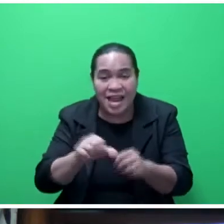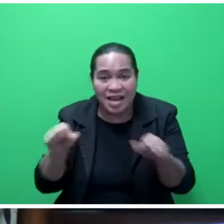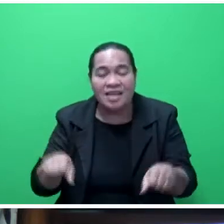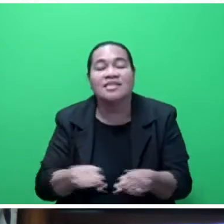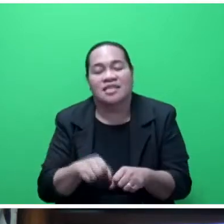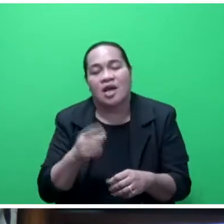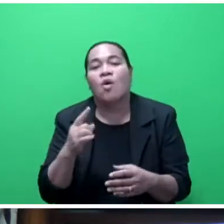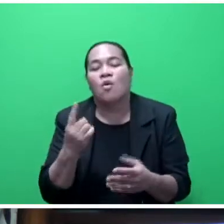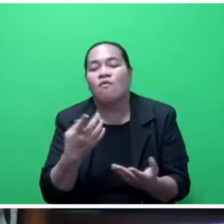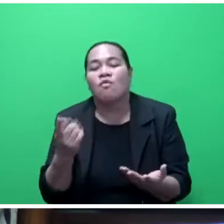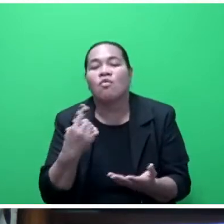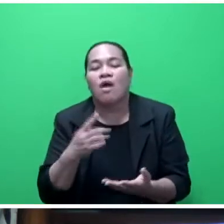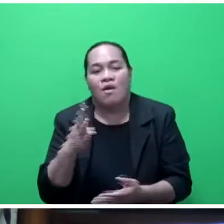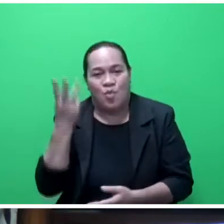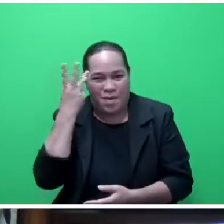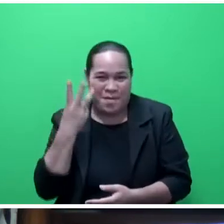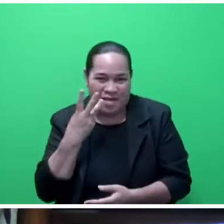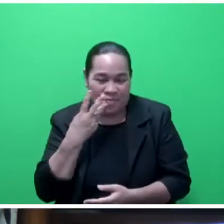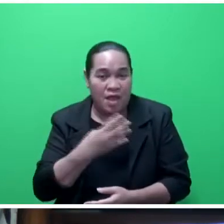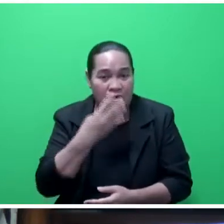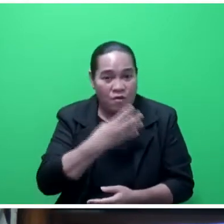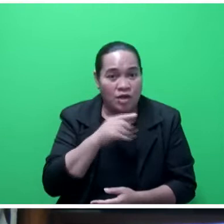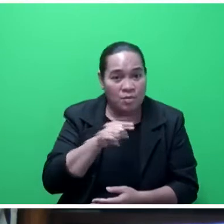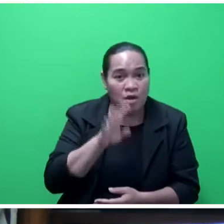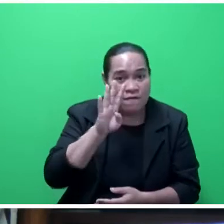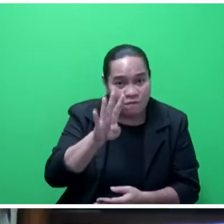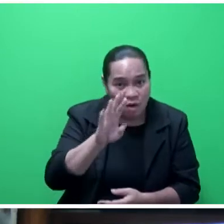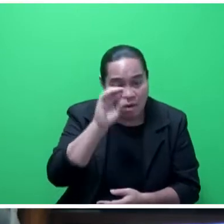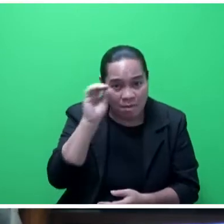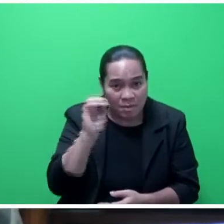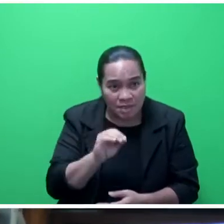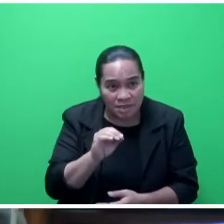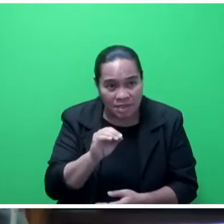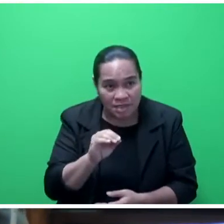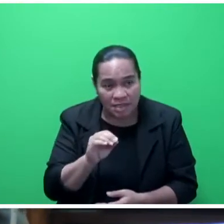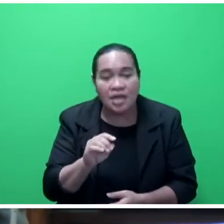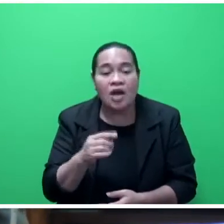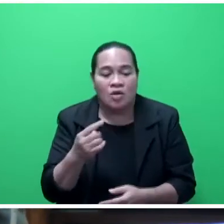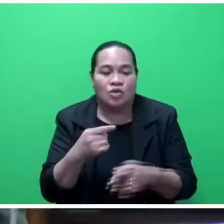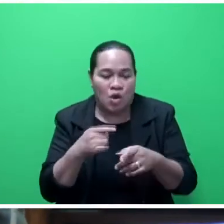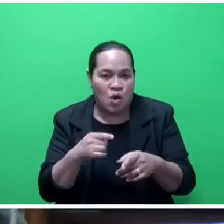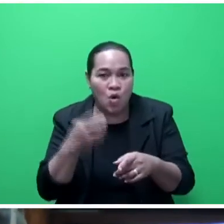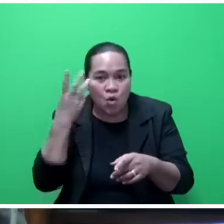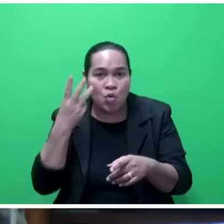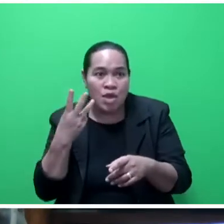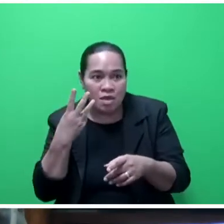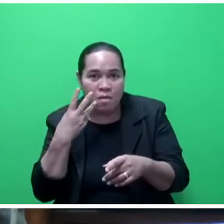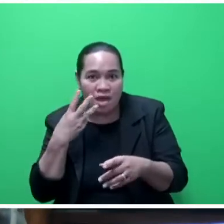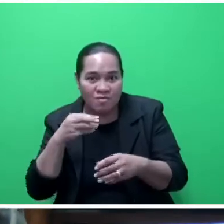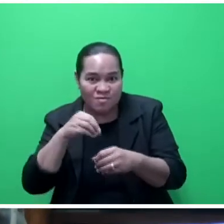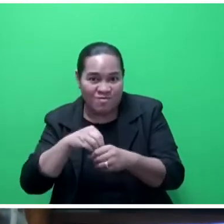Speaker, and 14.4% are in fact women-headed households that are engaged in